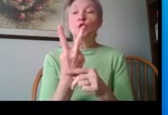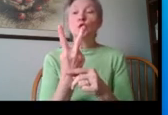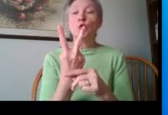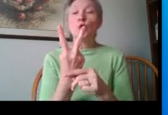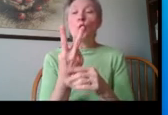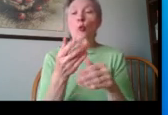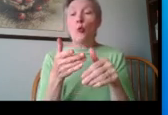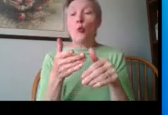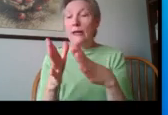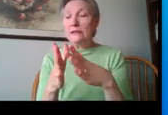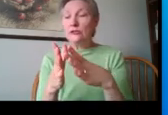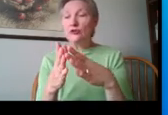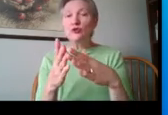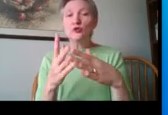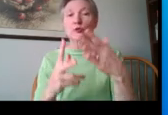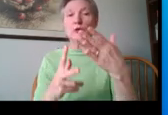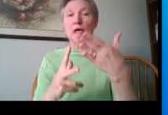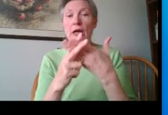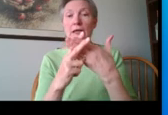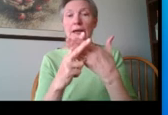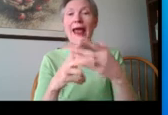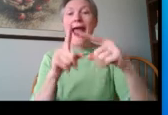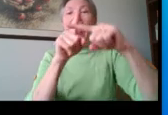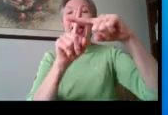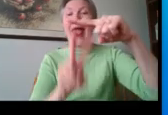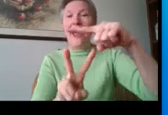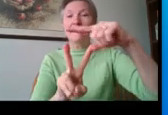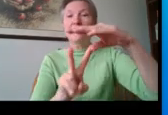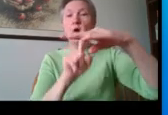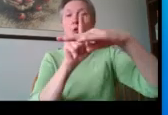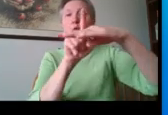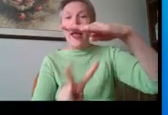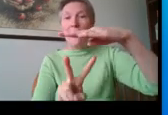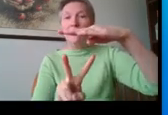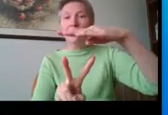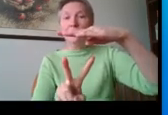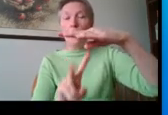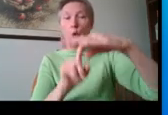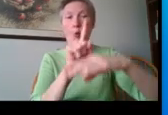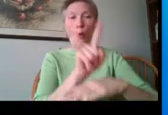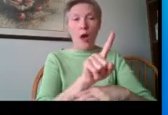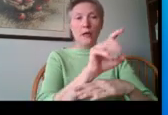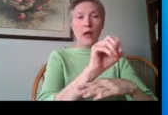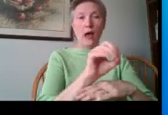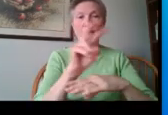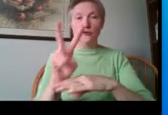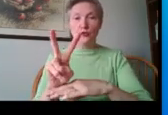cutting into halves. Remember, halves is 1 out of 2 pieces, right? So I'm going to cut it